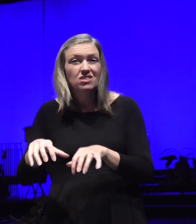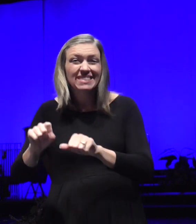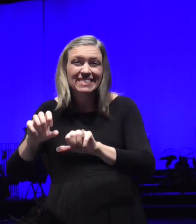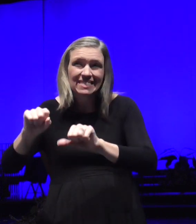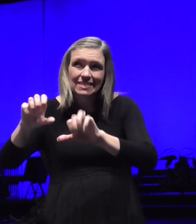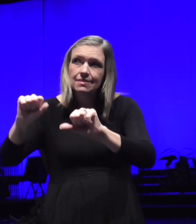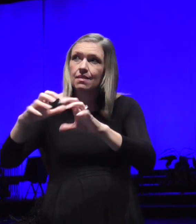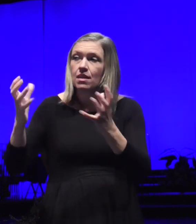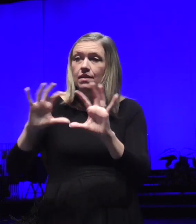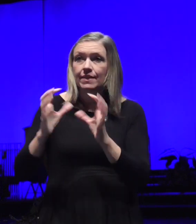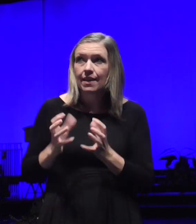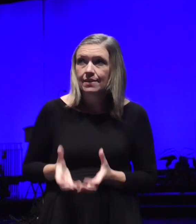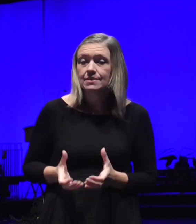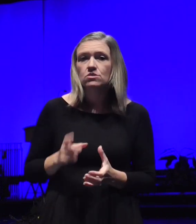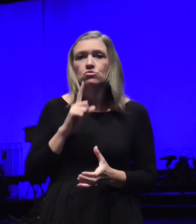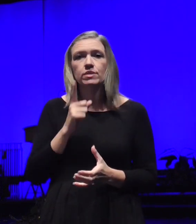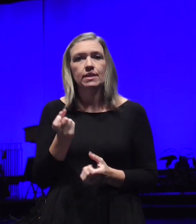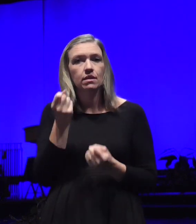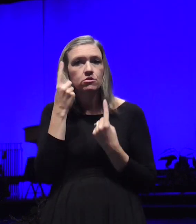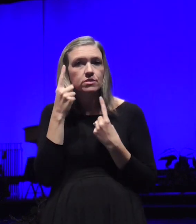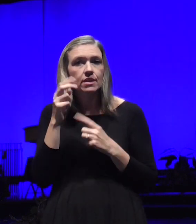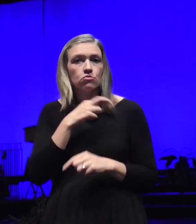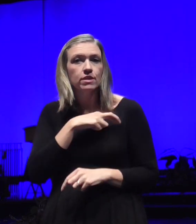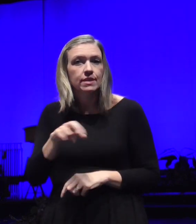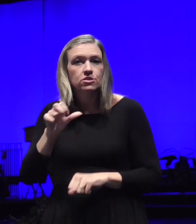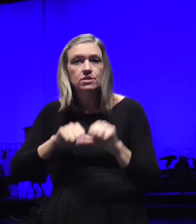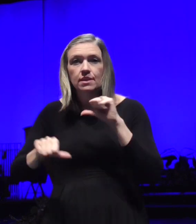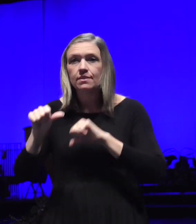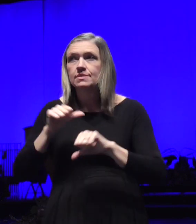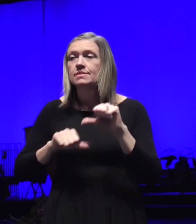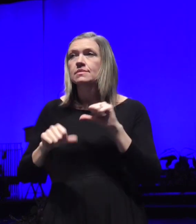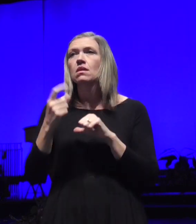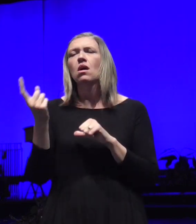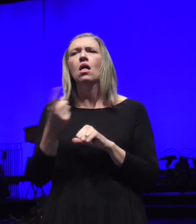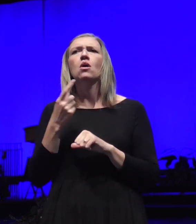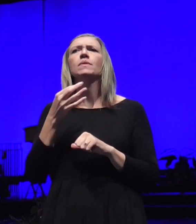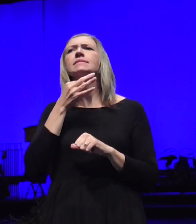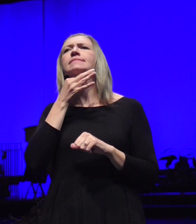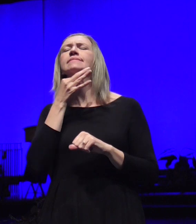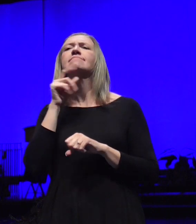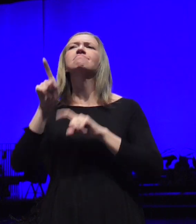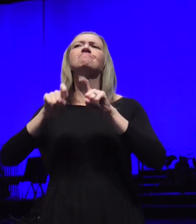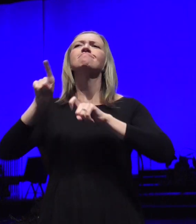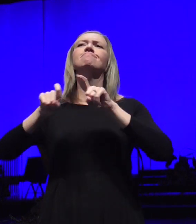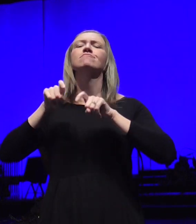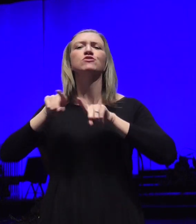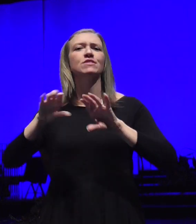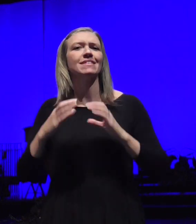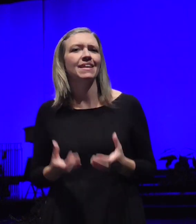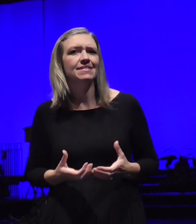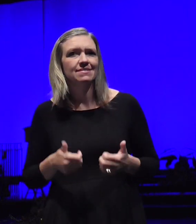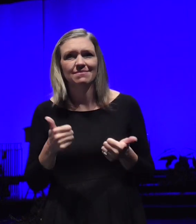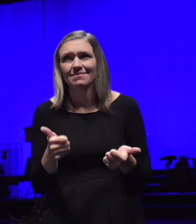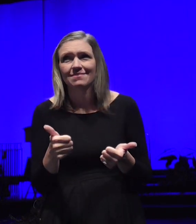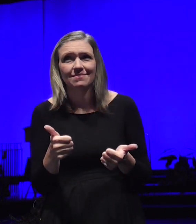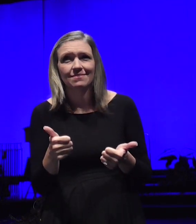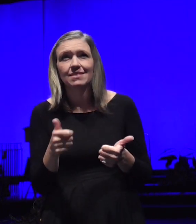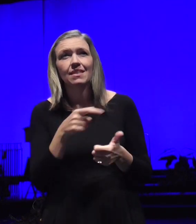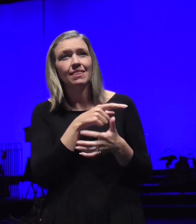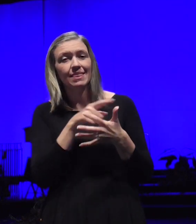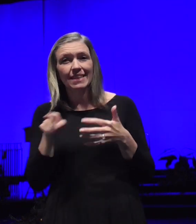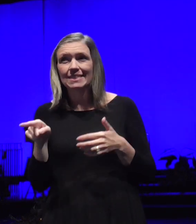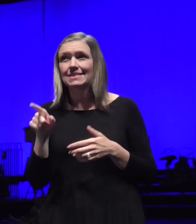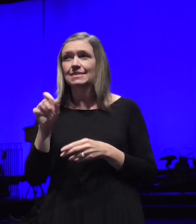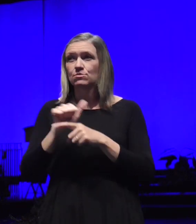really understand religious science. They were always open in classes to ask the questions, which is great. And they have dedicated